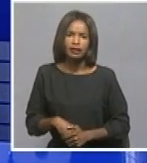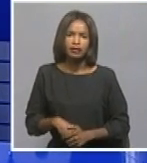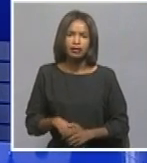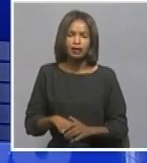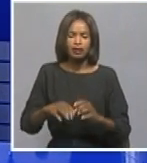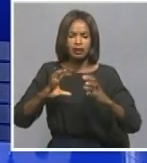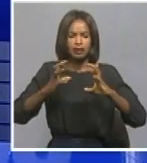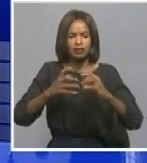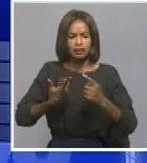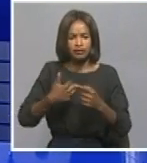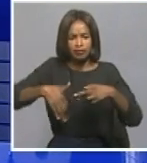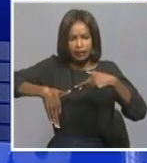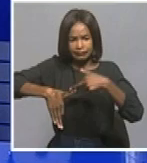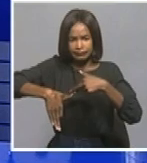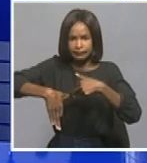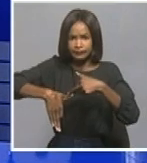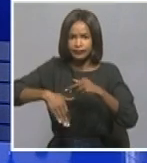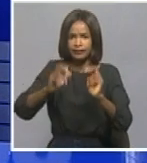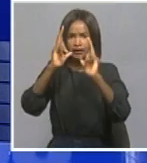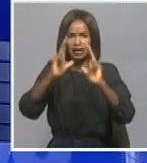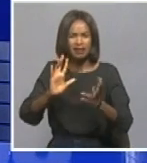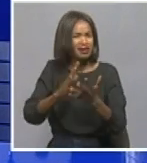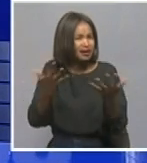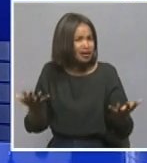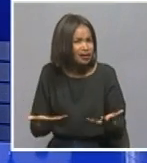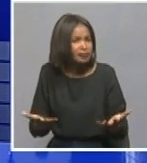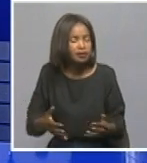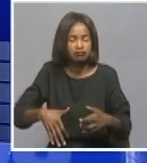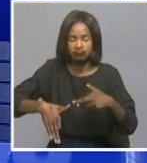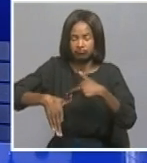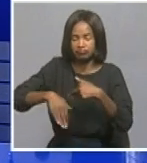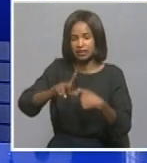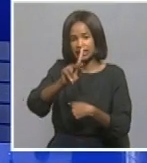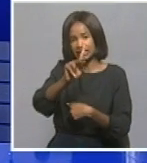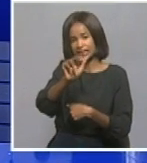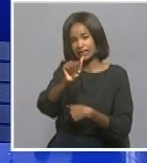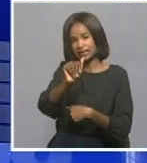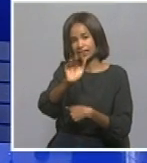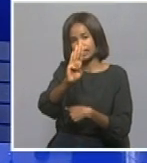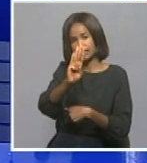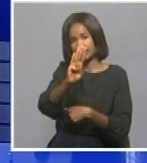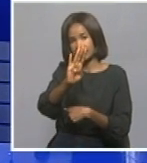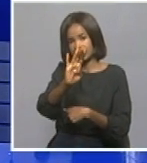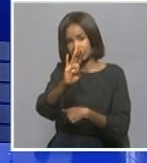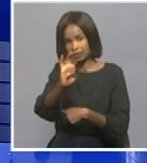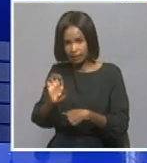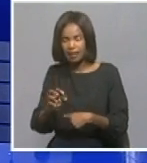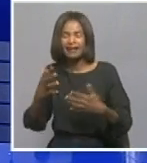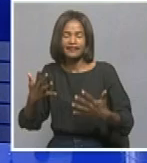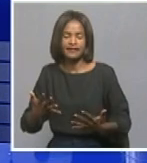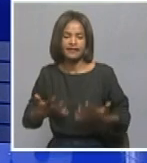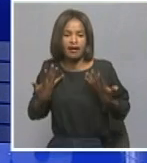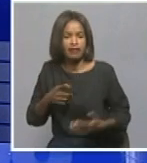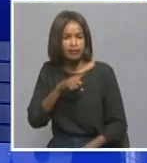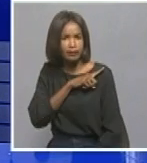over to the Zambezi region. Residents of Impalila Island in the Kabe South constituency of the Zambezi region are happy that